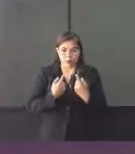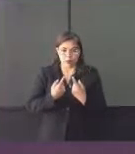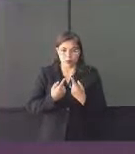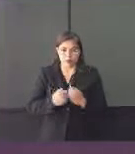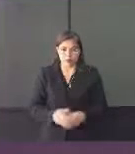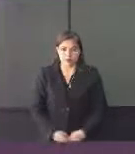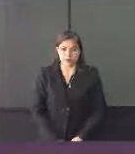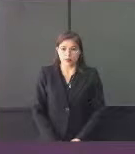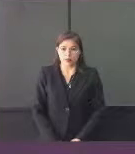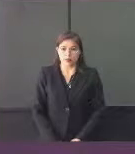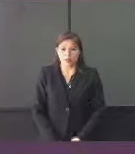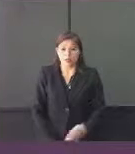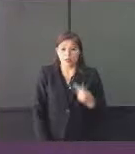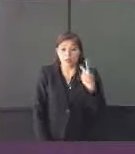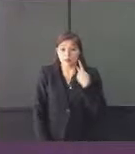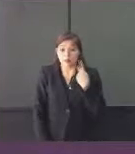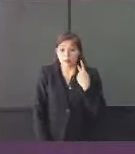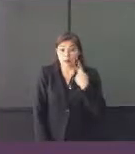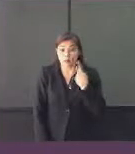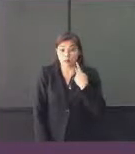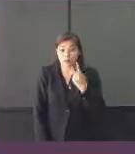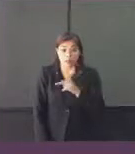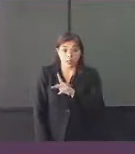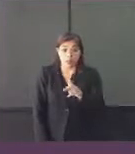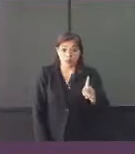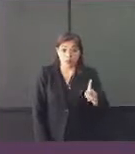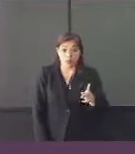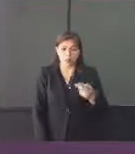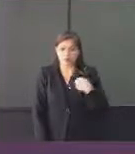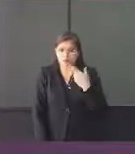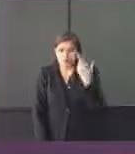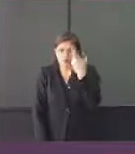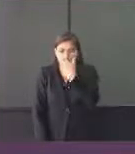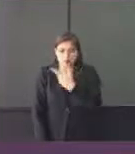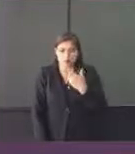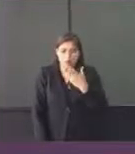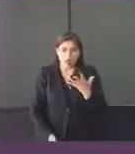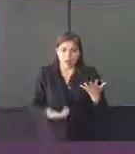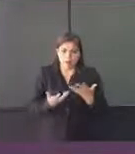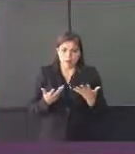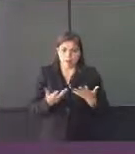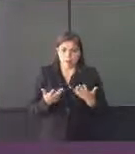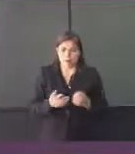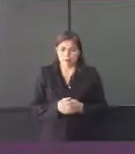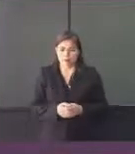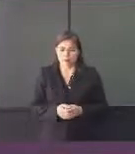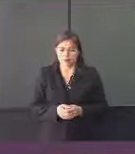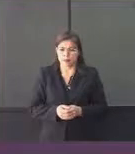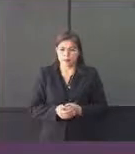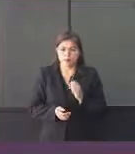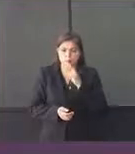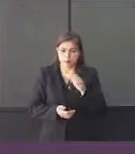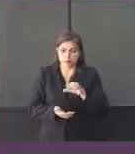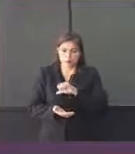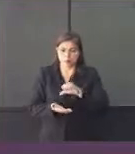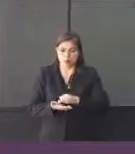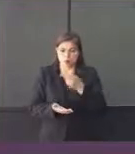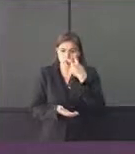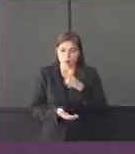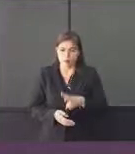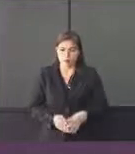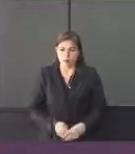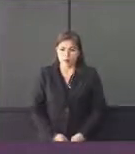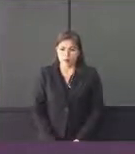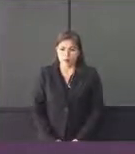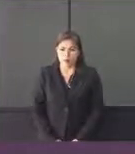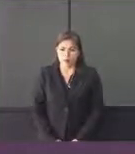I'd like to share some of the public policies that we've been implementing in Mexico